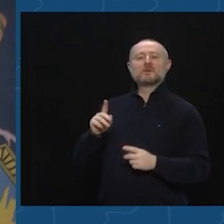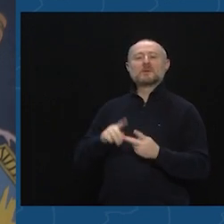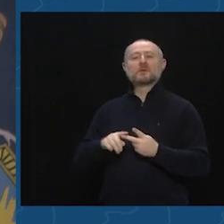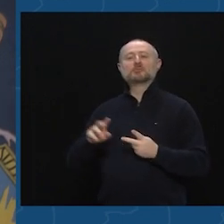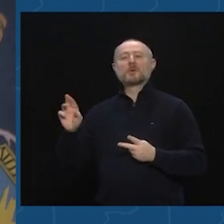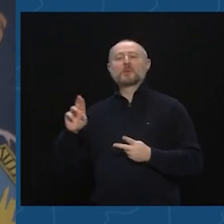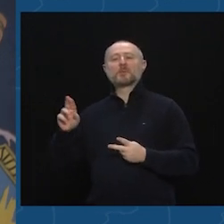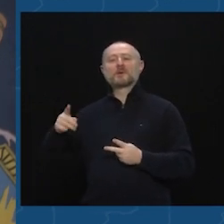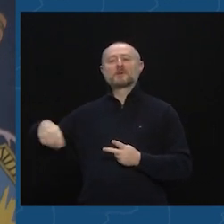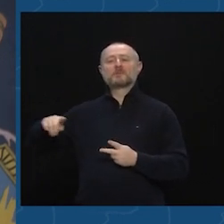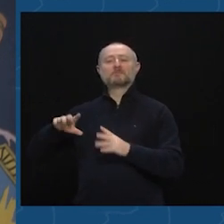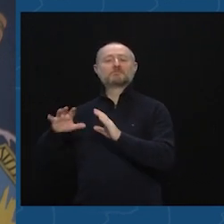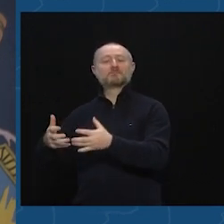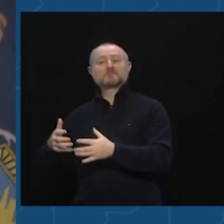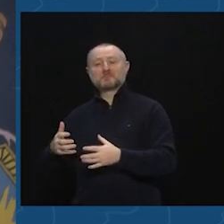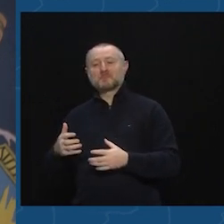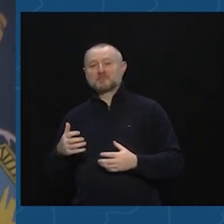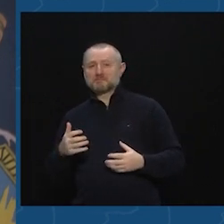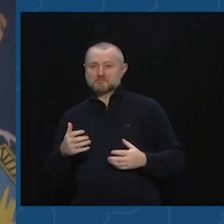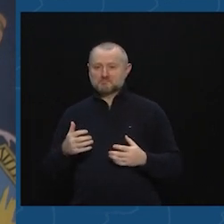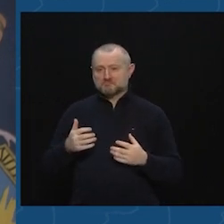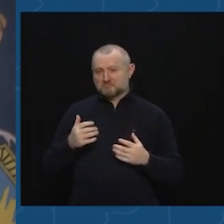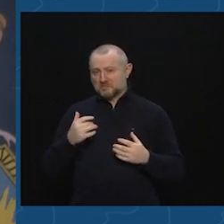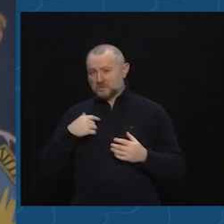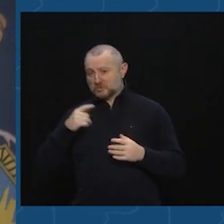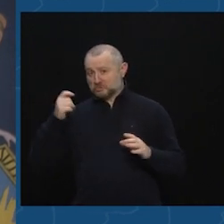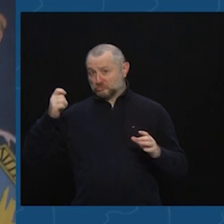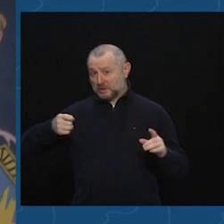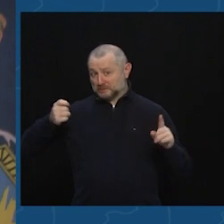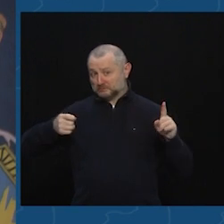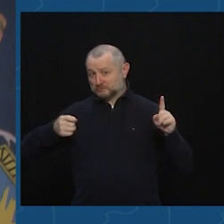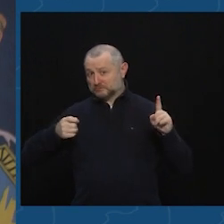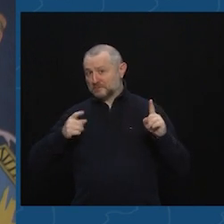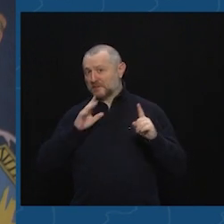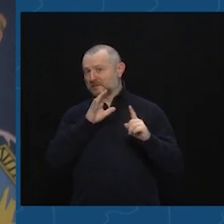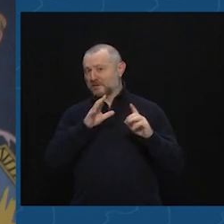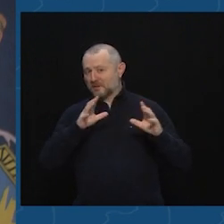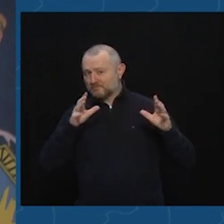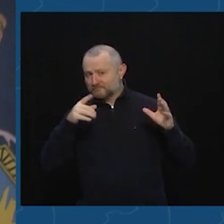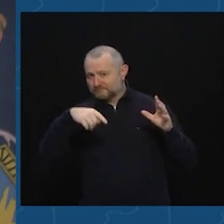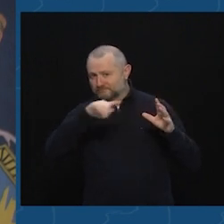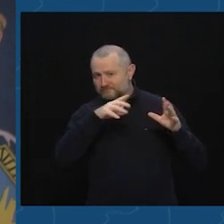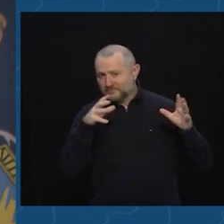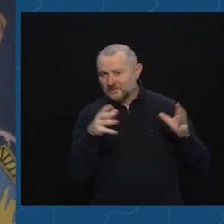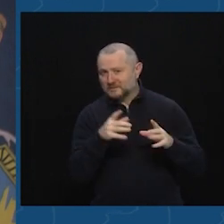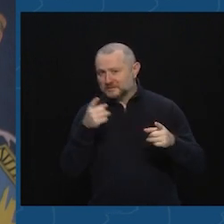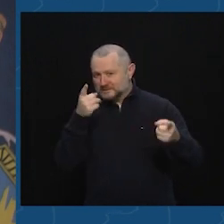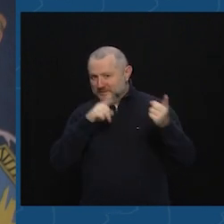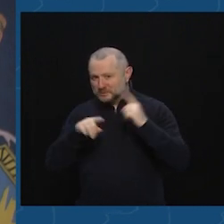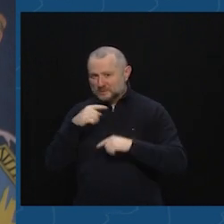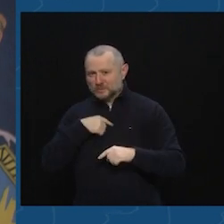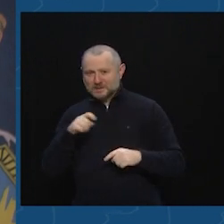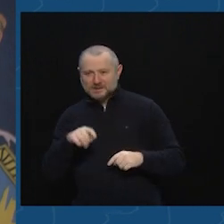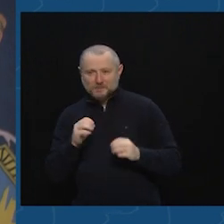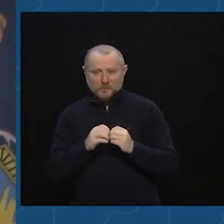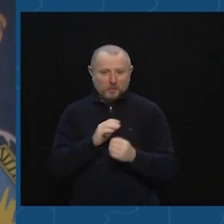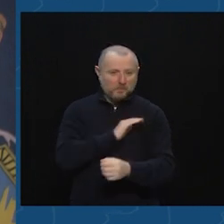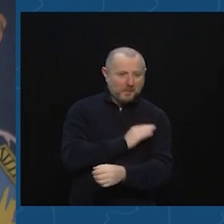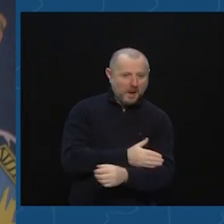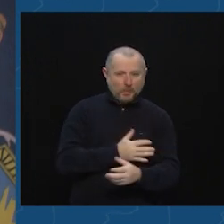that judges are coming together and agreeing that they need more power. And I'm looking for the data that shows